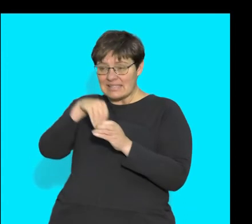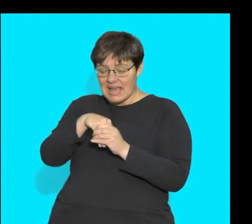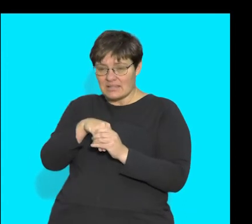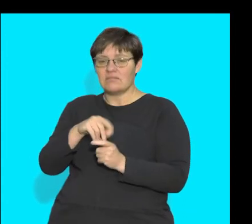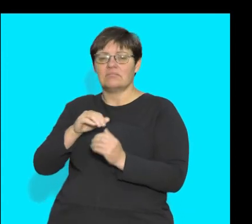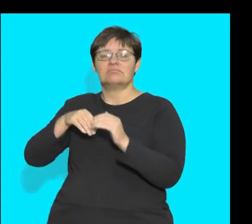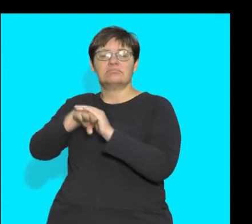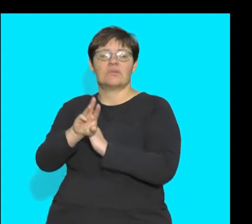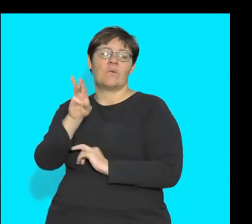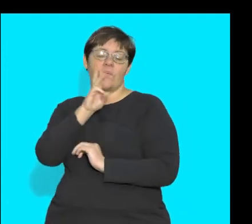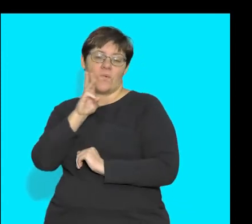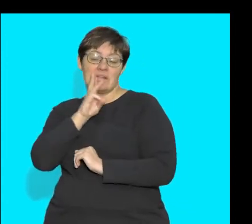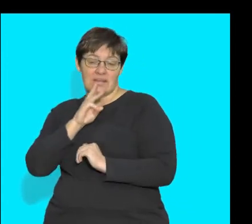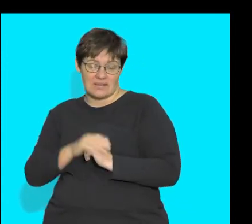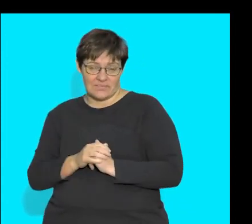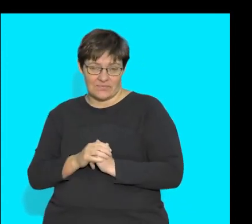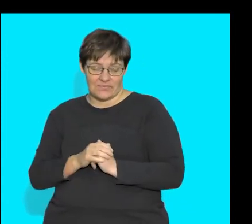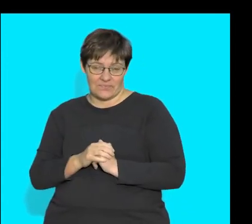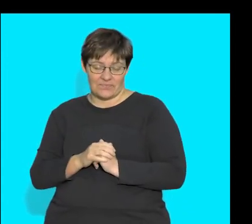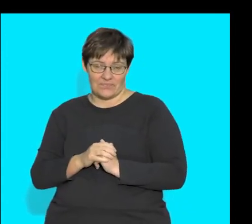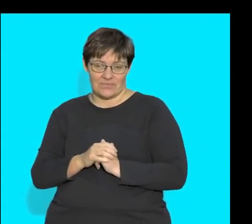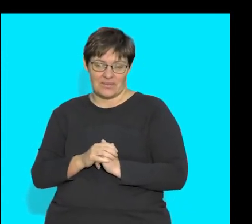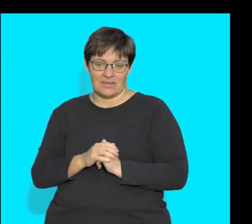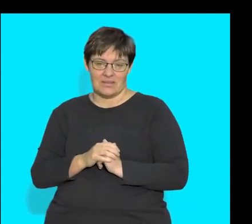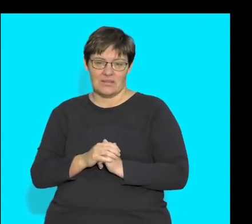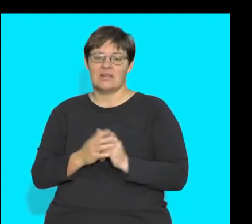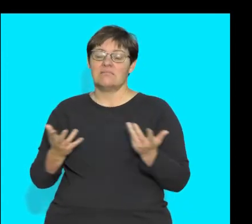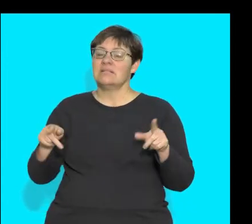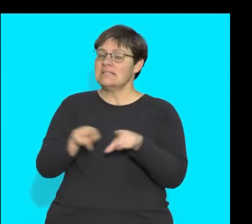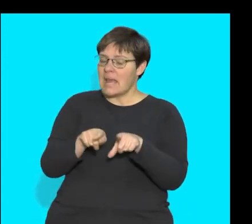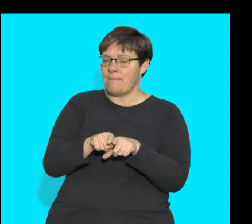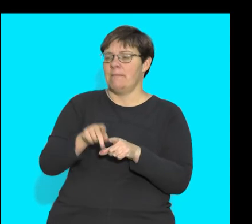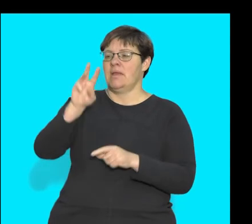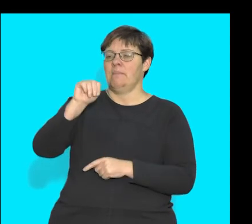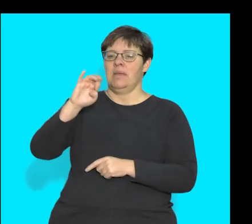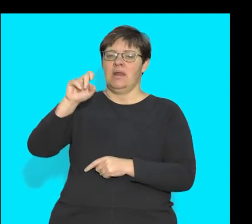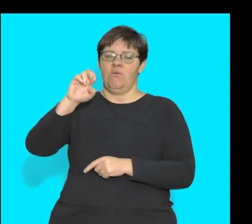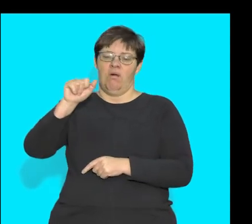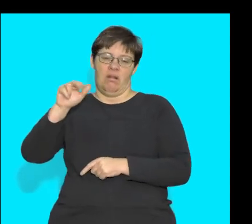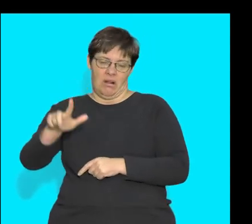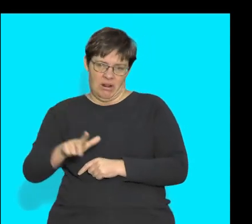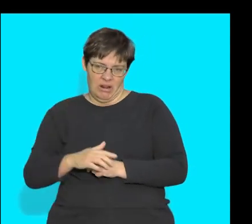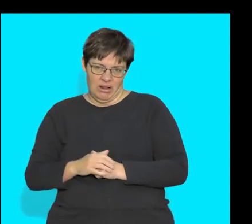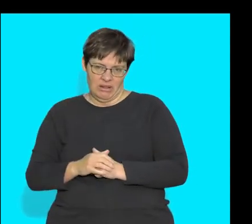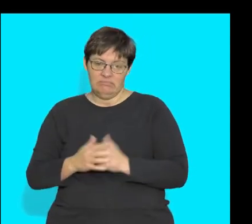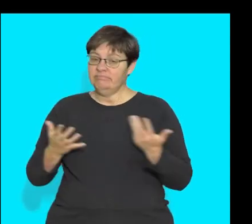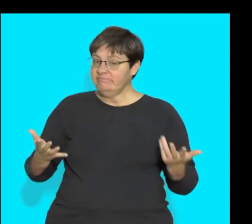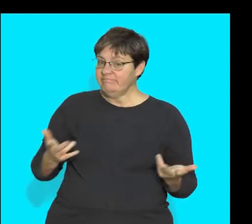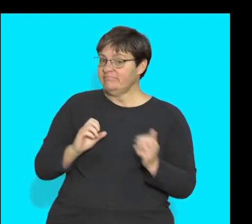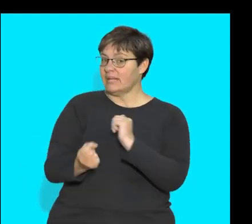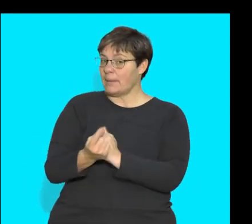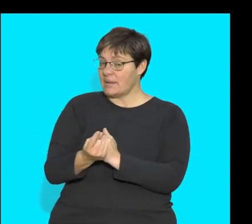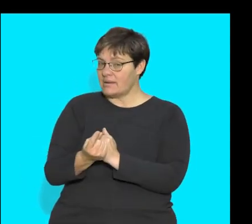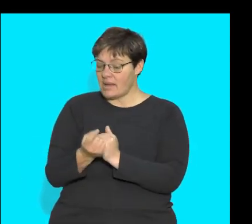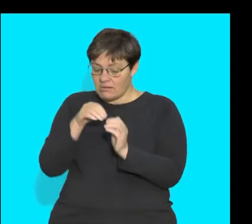inside here, it stores water, all right, and minerals. But now what happens